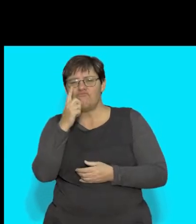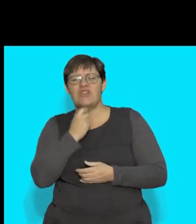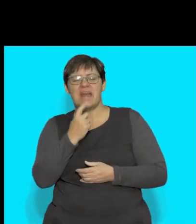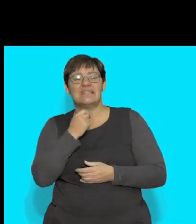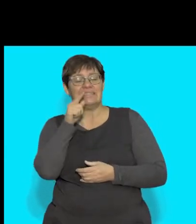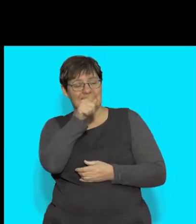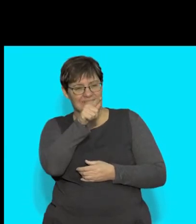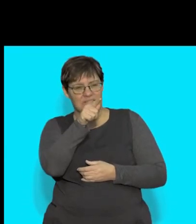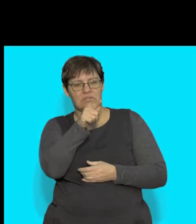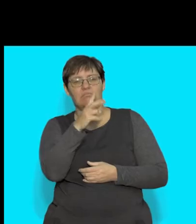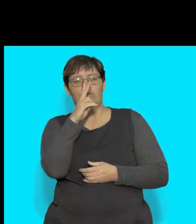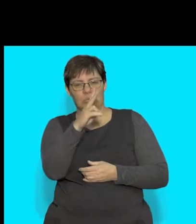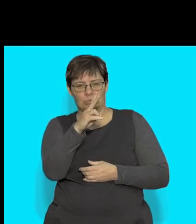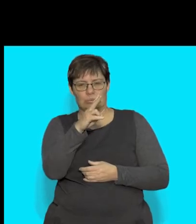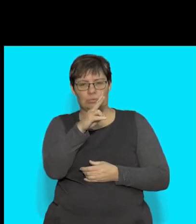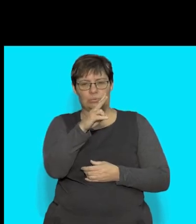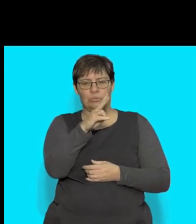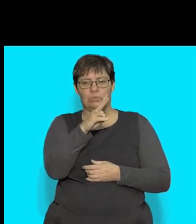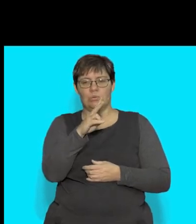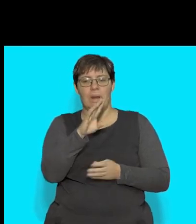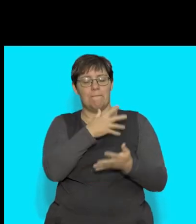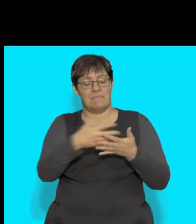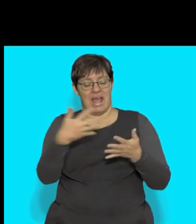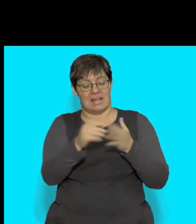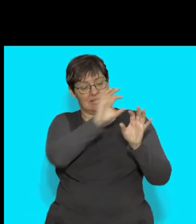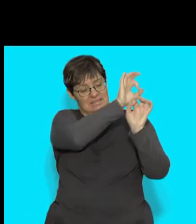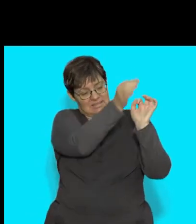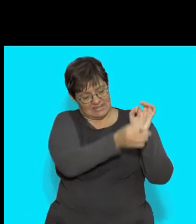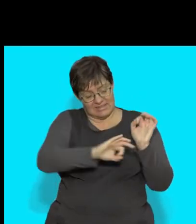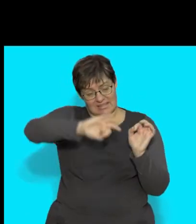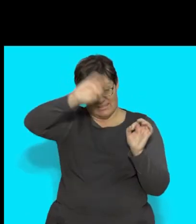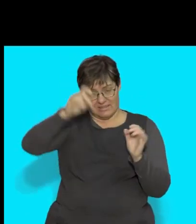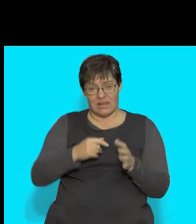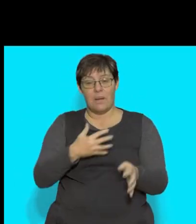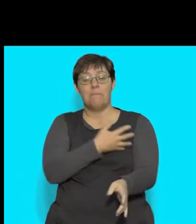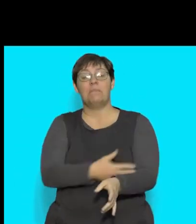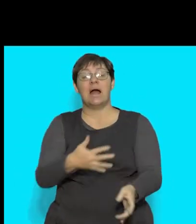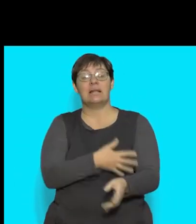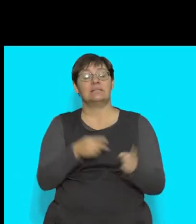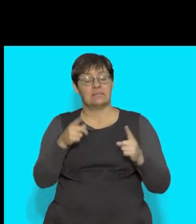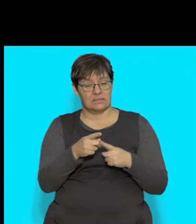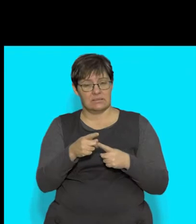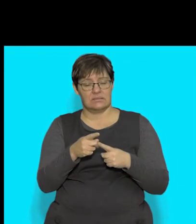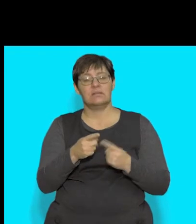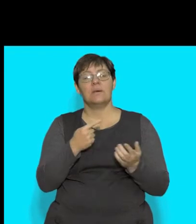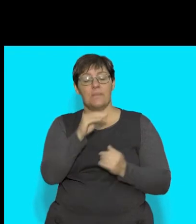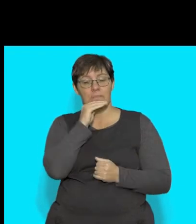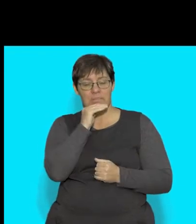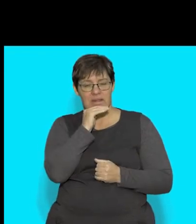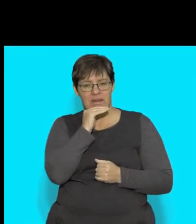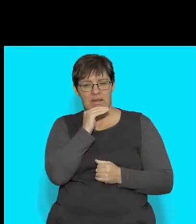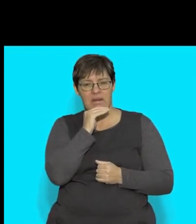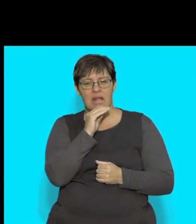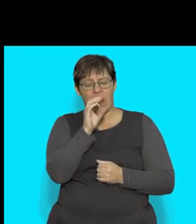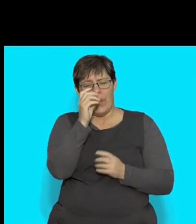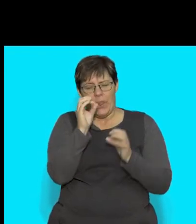bold red, we have two blood vessels. Now, these blood vessels are arterioles, which